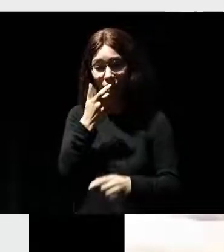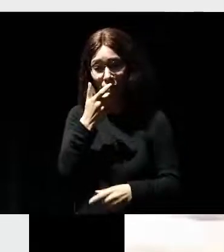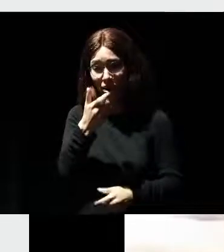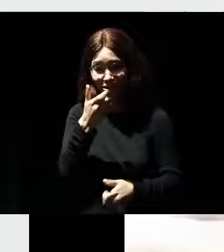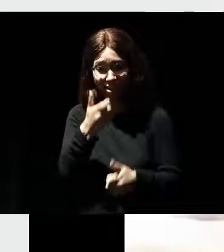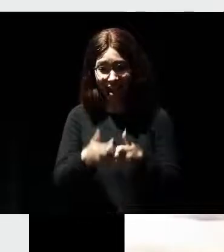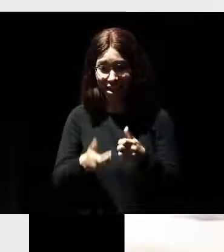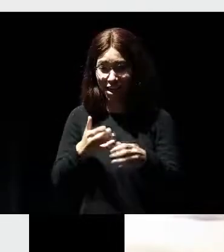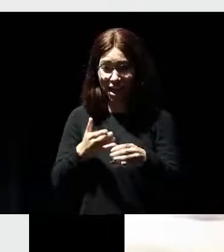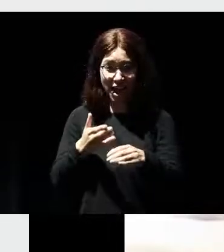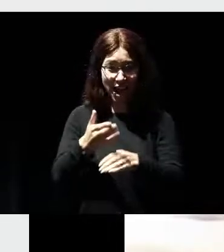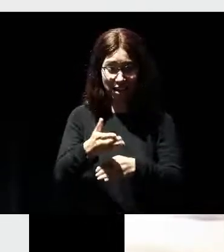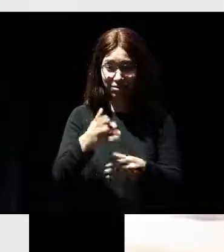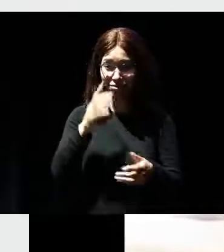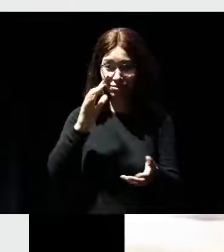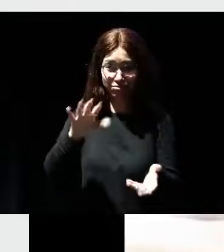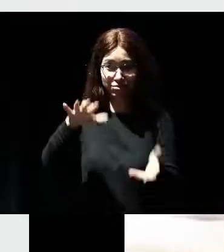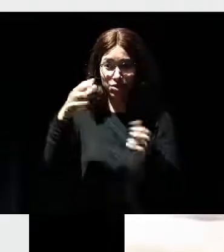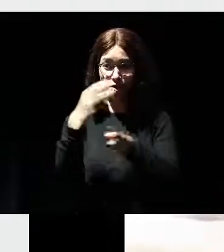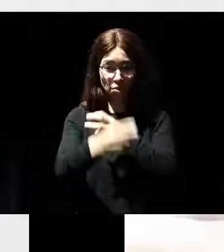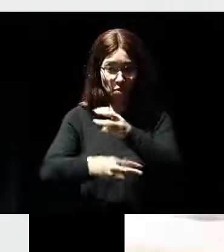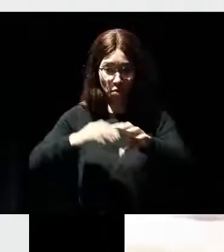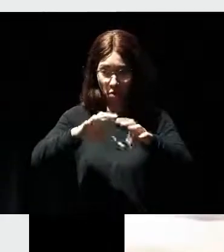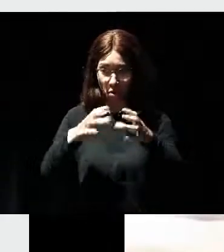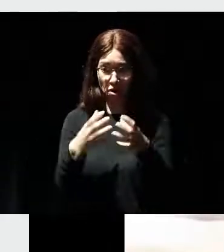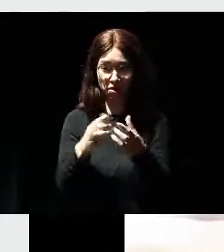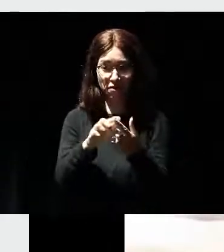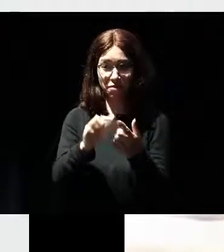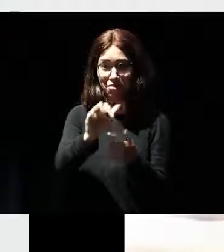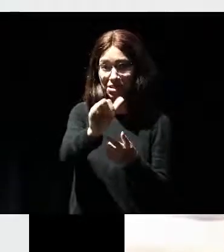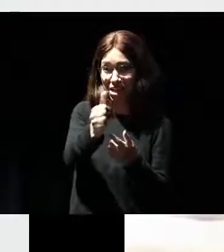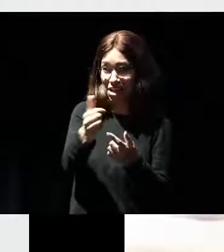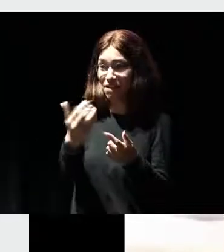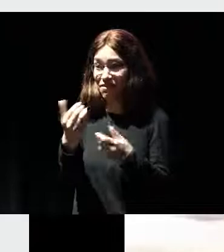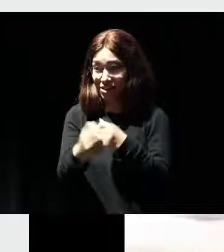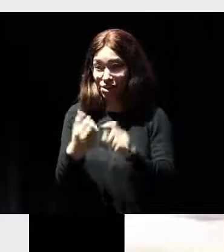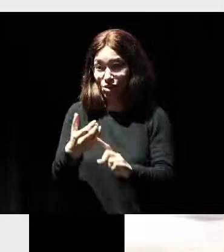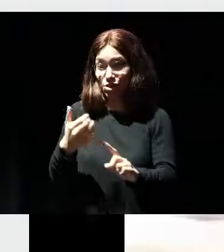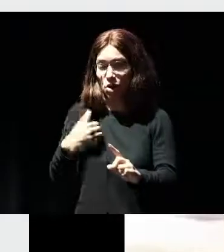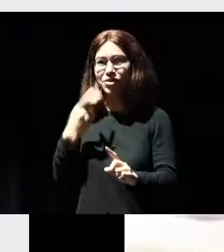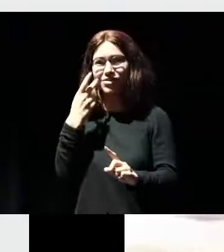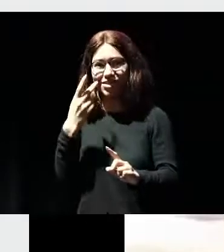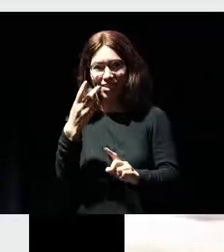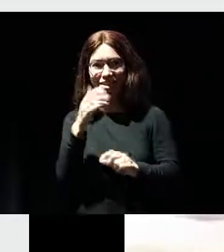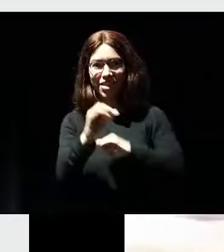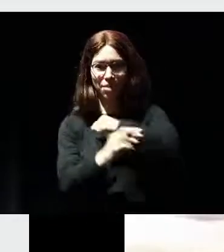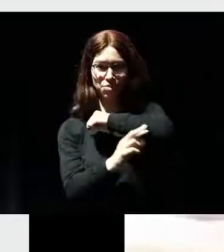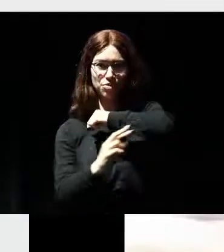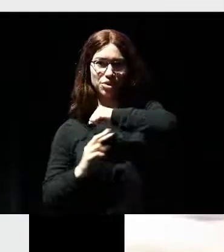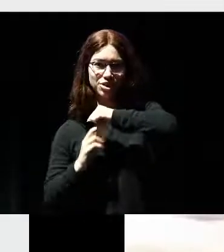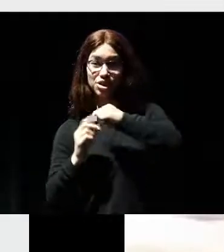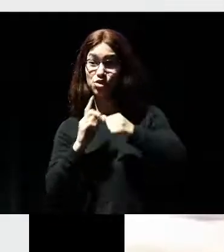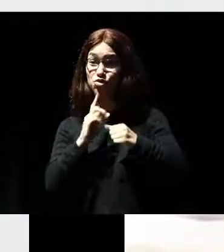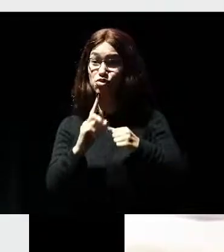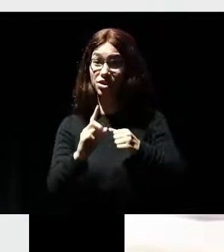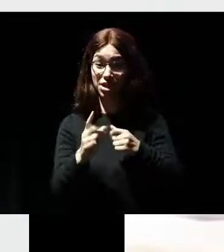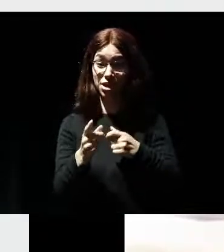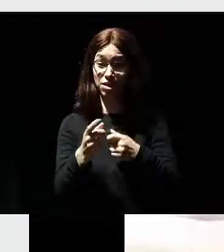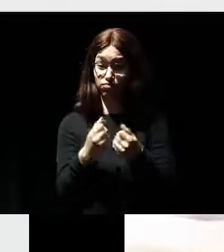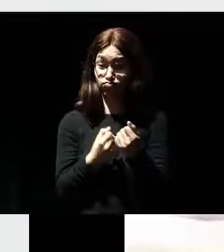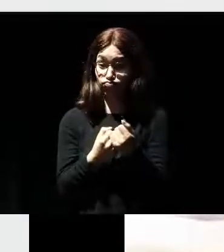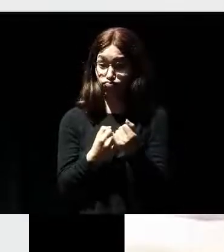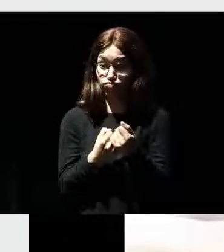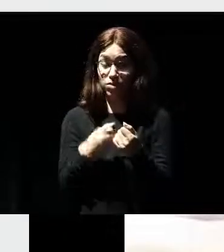post-apocalyptic Hollywood movie from 10 or 15 years ago, you've probably seen that bridge. It really stood in for the city, and it was